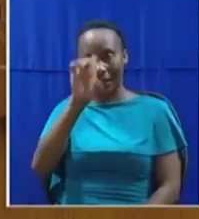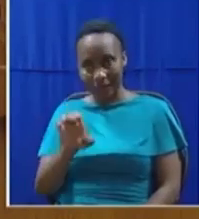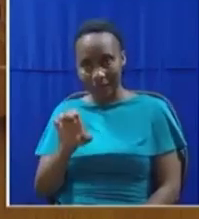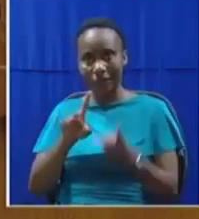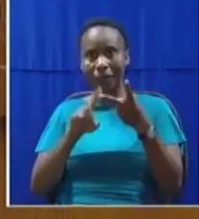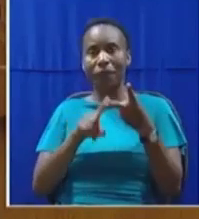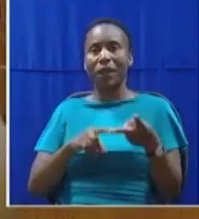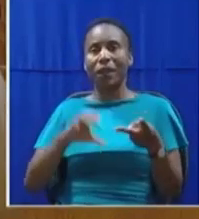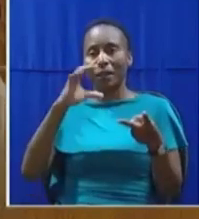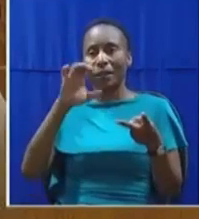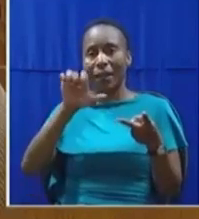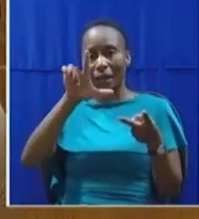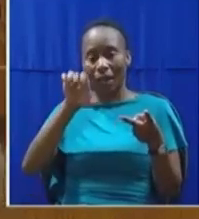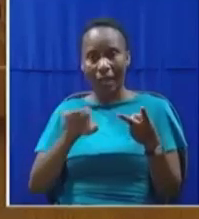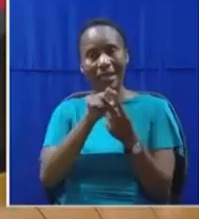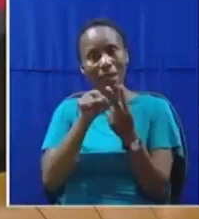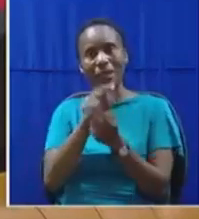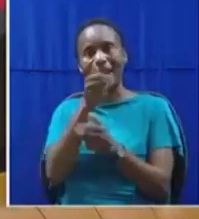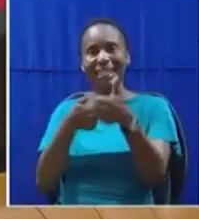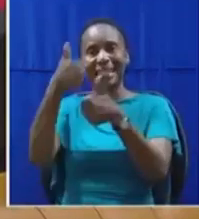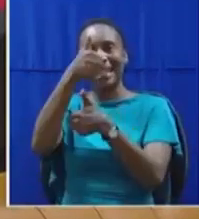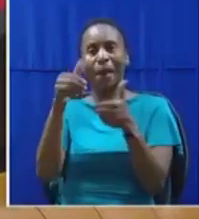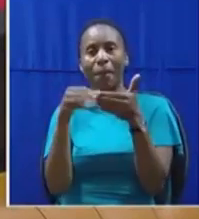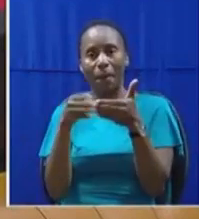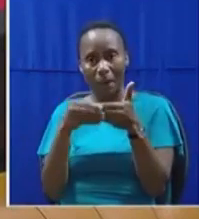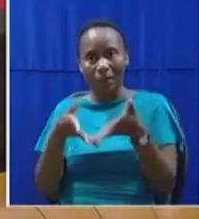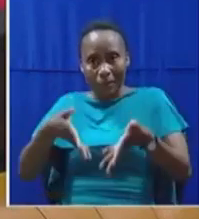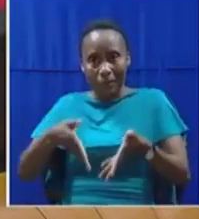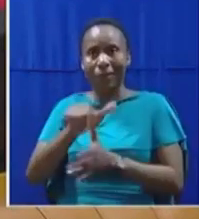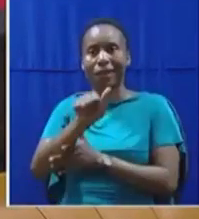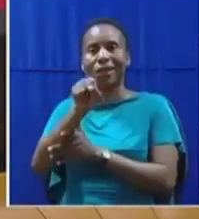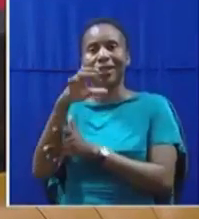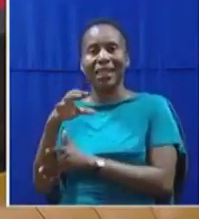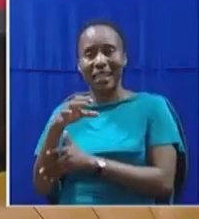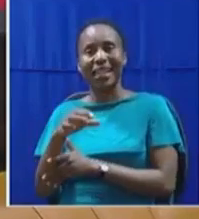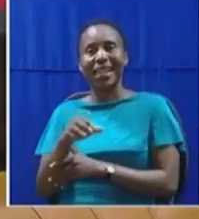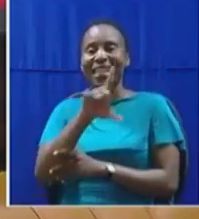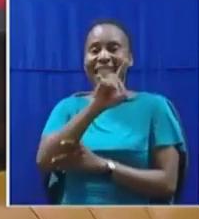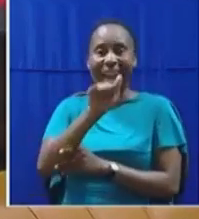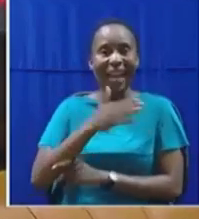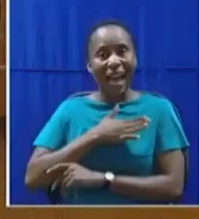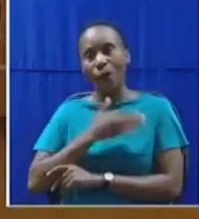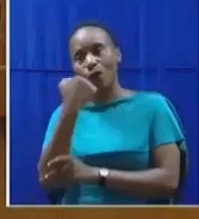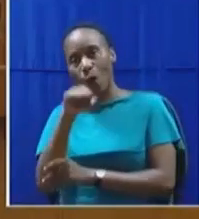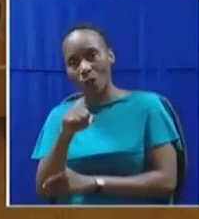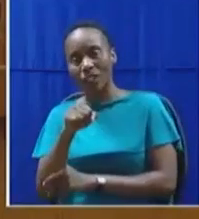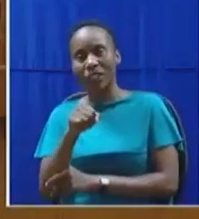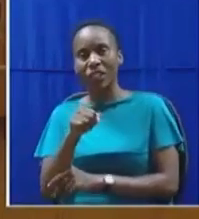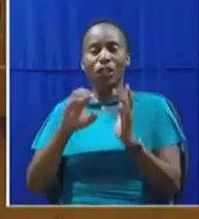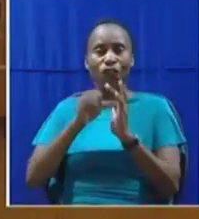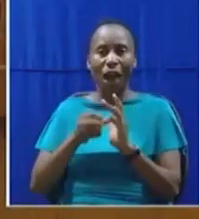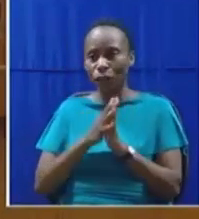ANC. Whether the DA likes it or not, trying to drive a wedge between the